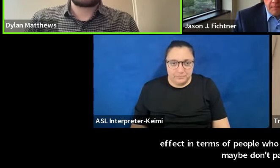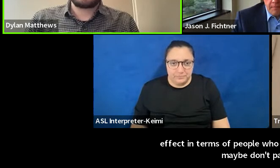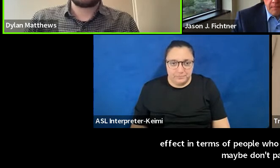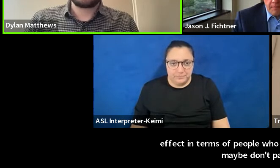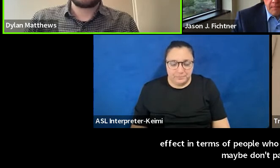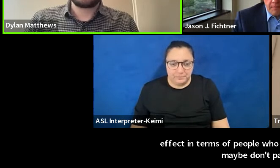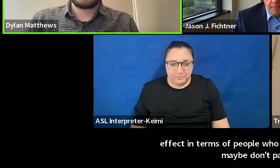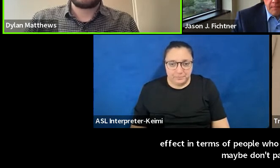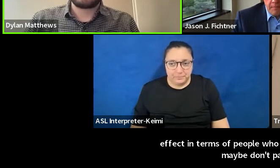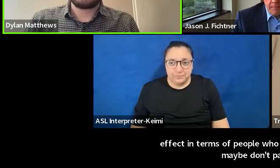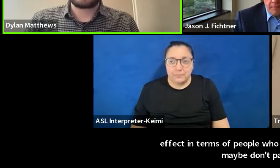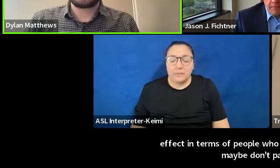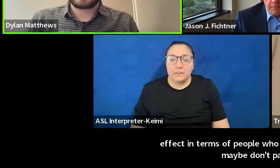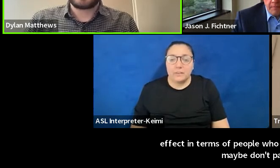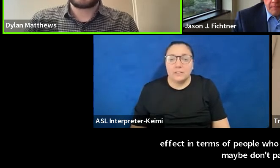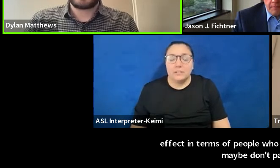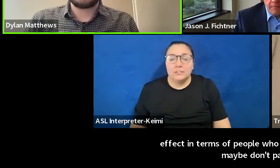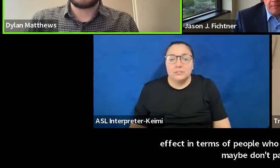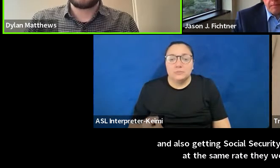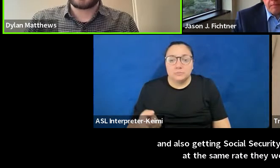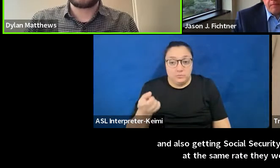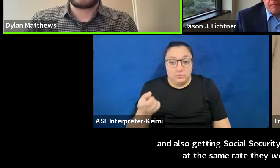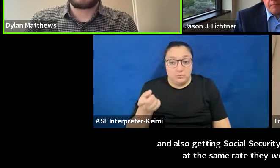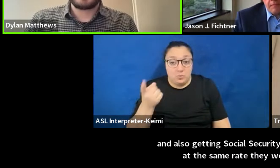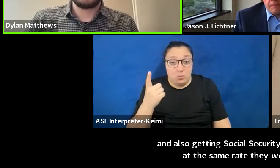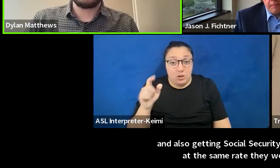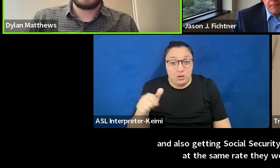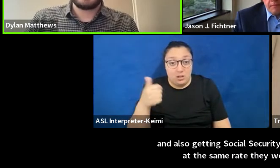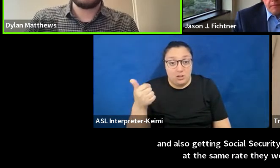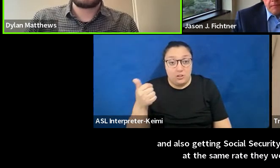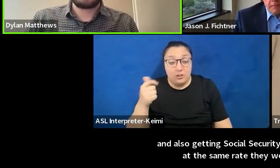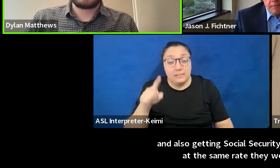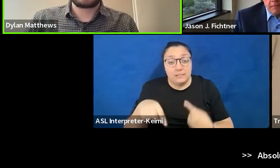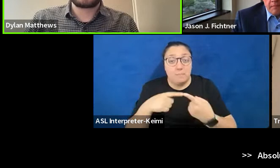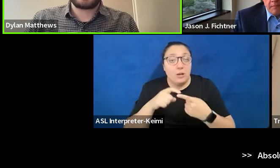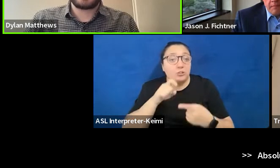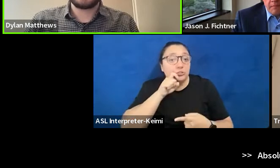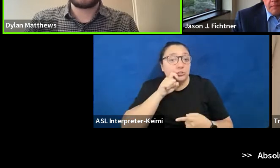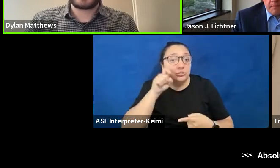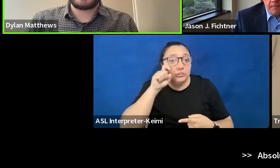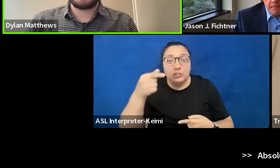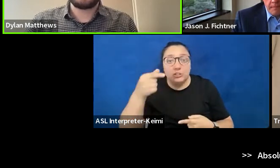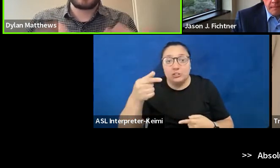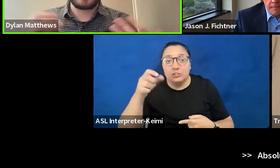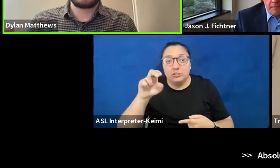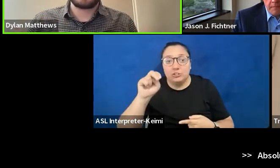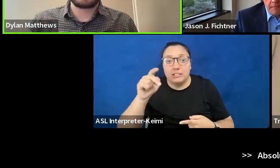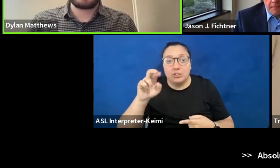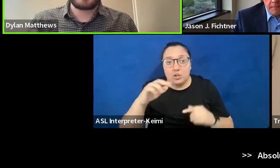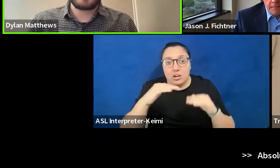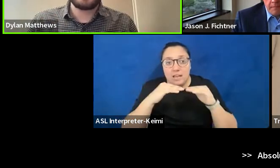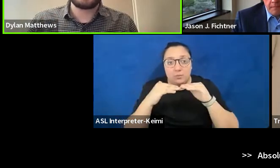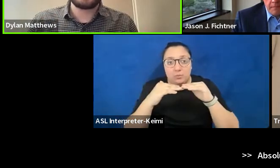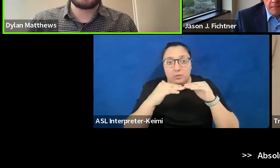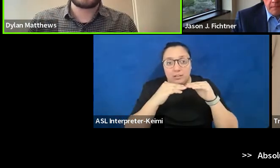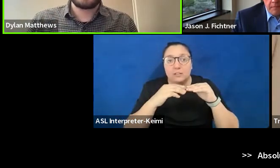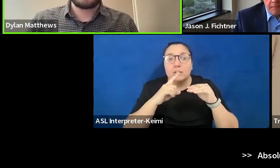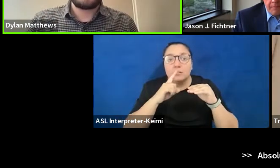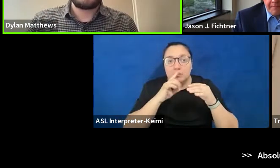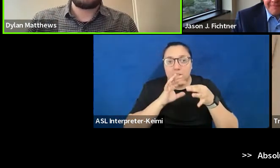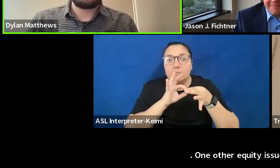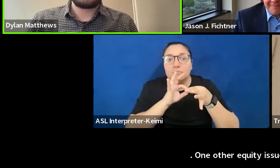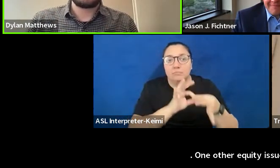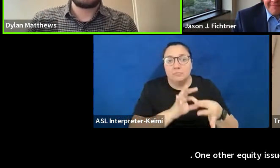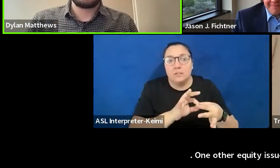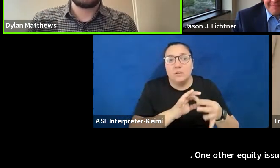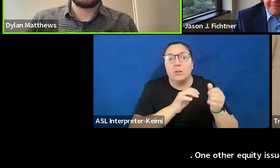One other equity issue that I wanted to be sure we touched on is gender equity, and Social Security is tied sort of deeply to marriage.